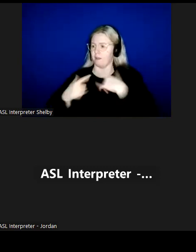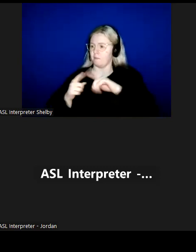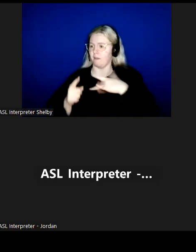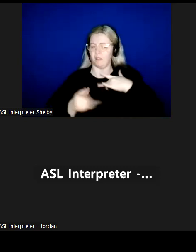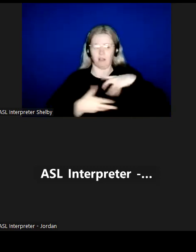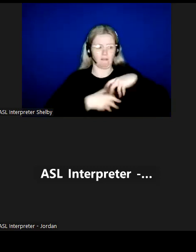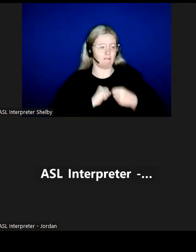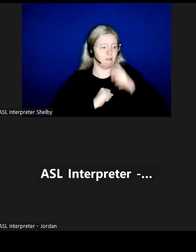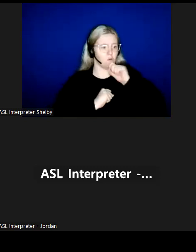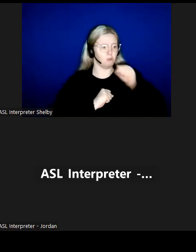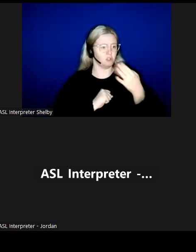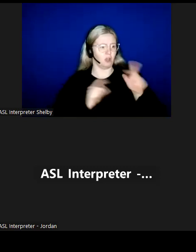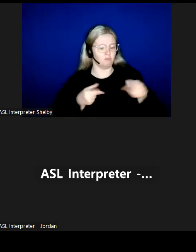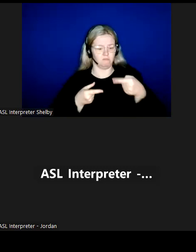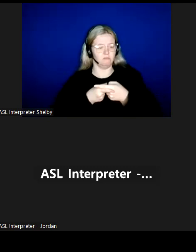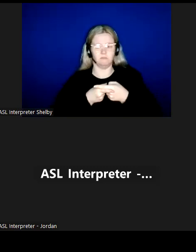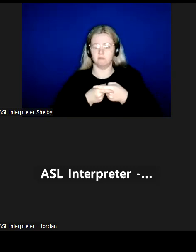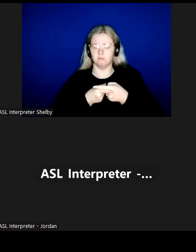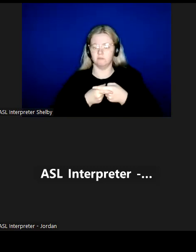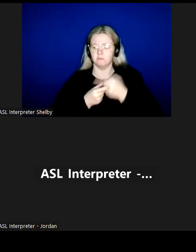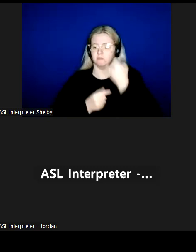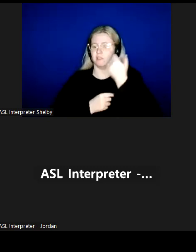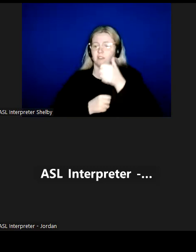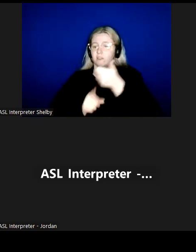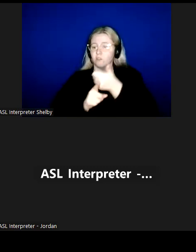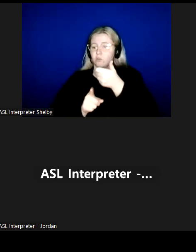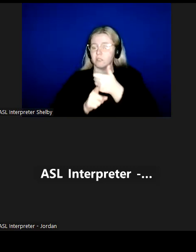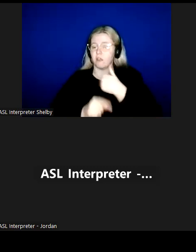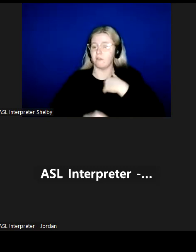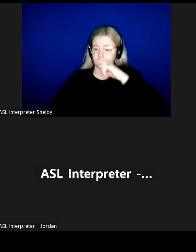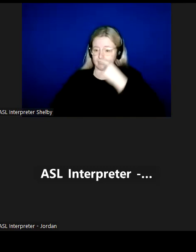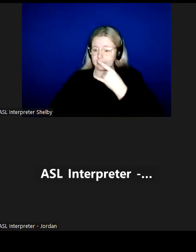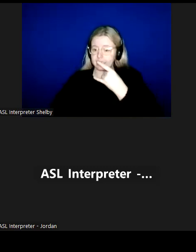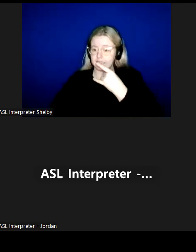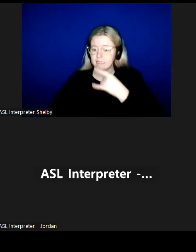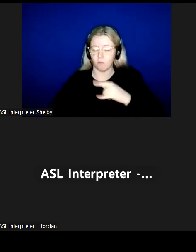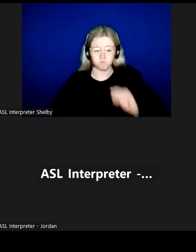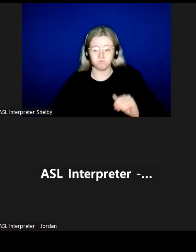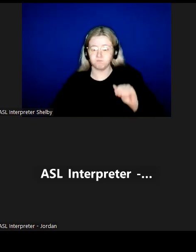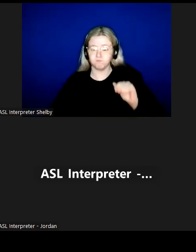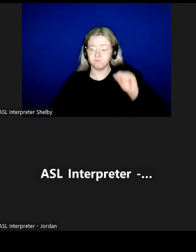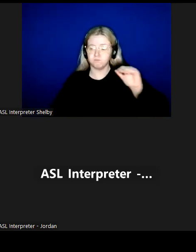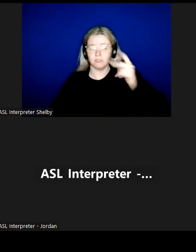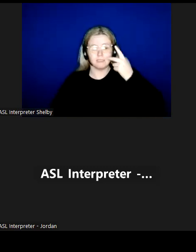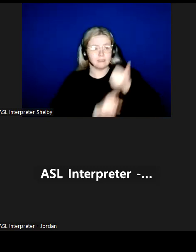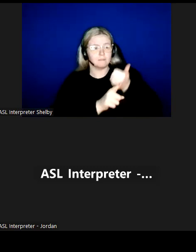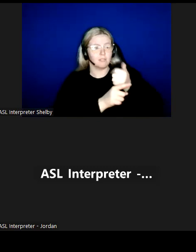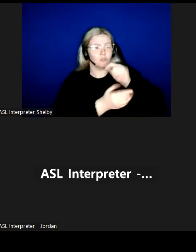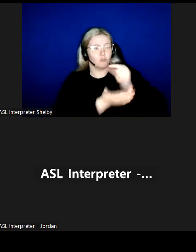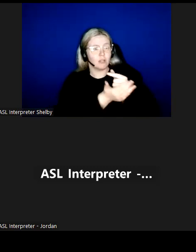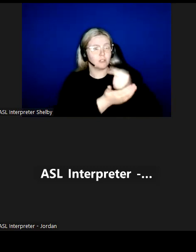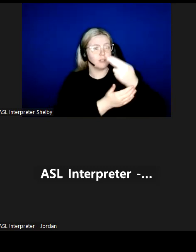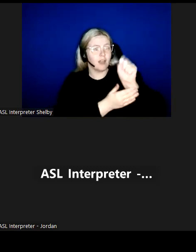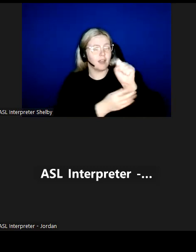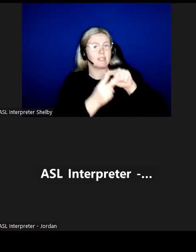emotions. If any of you on the call have raised children and you see them graduate high school or